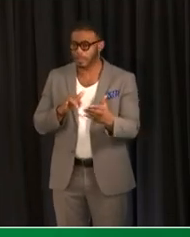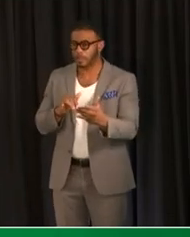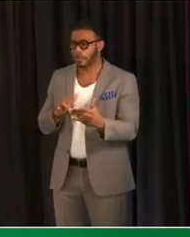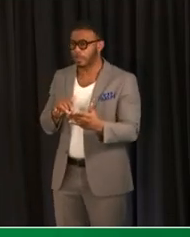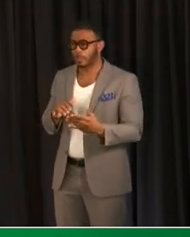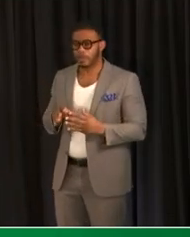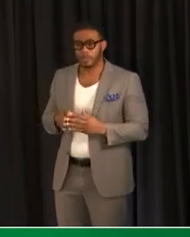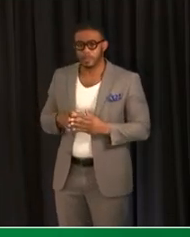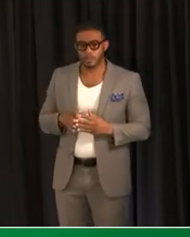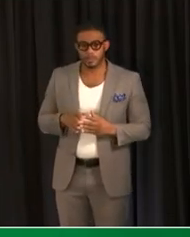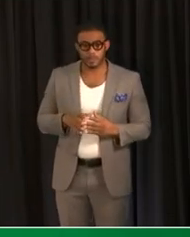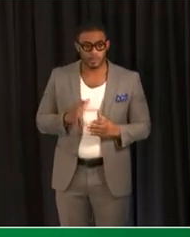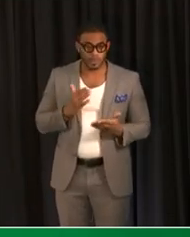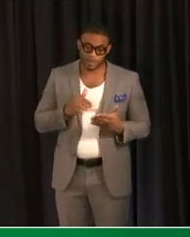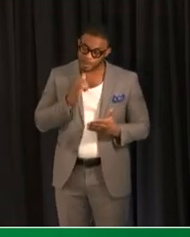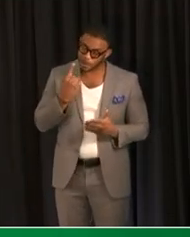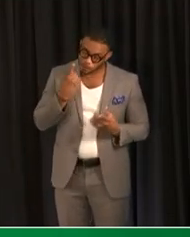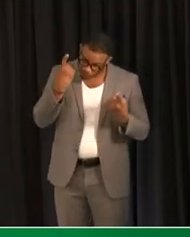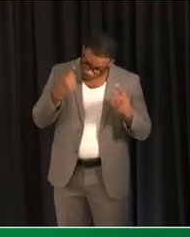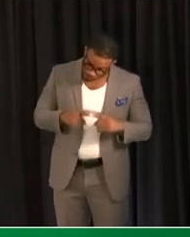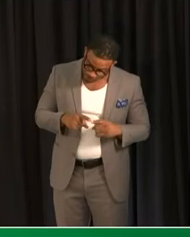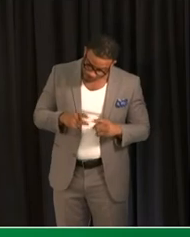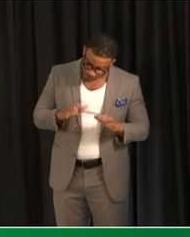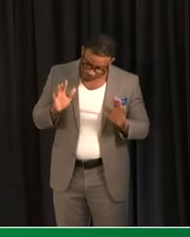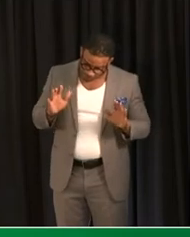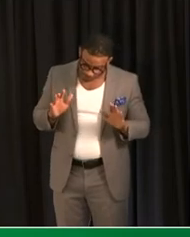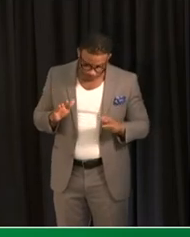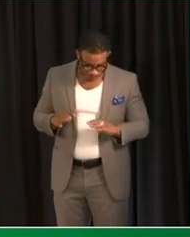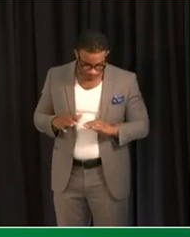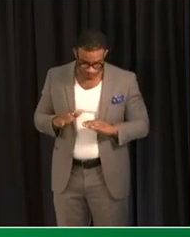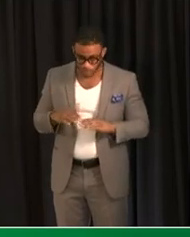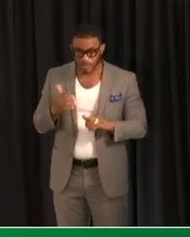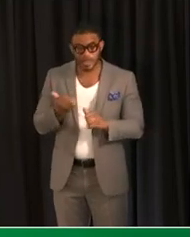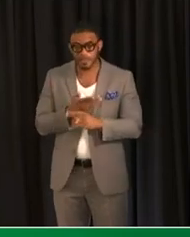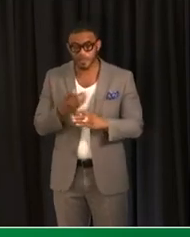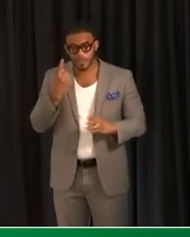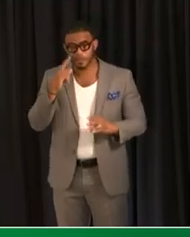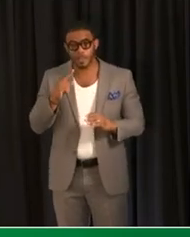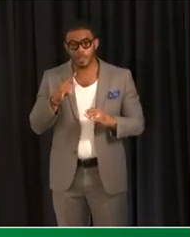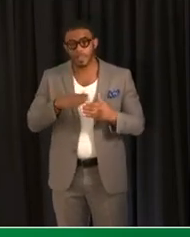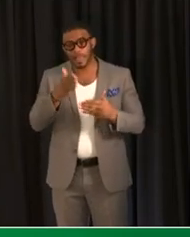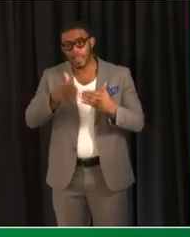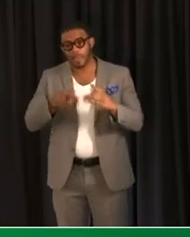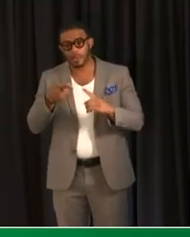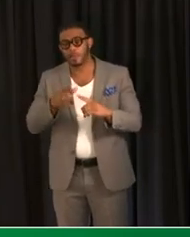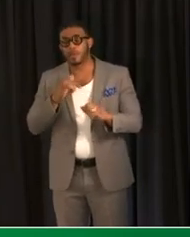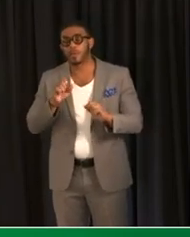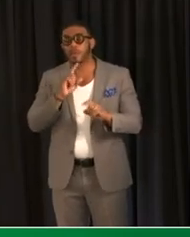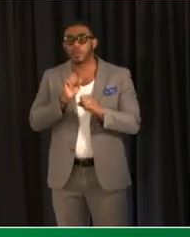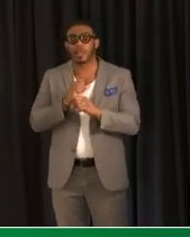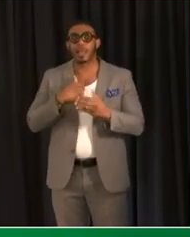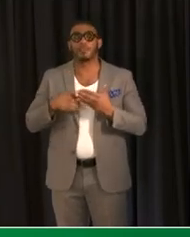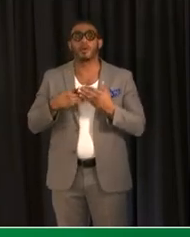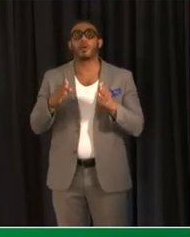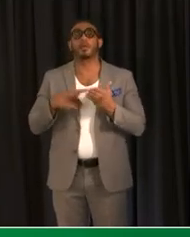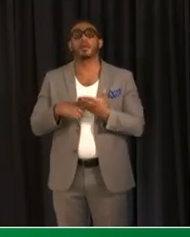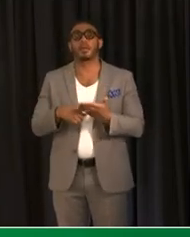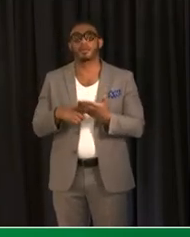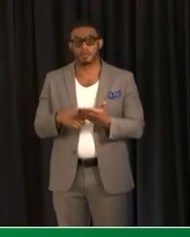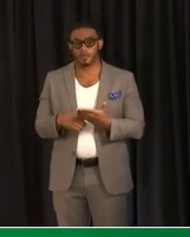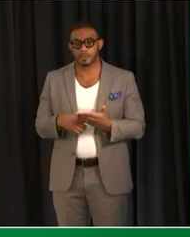like, you know, we may not always agree on everything in terms of the outcomes, but we can certainly